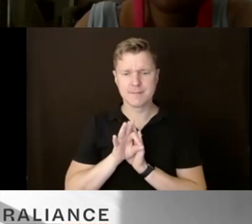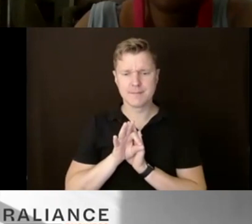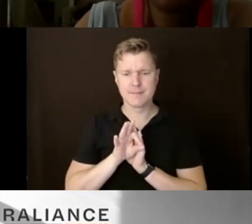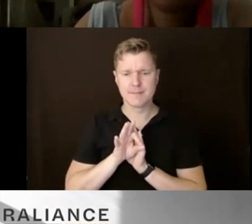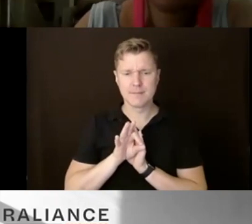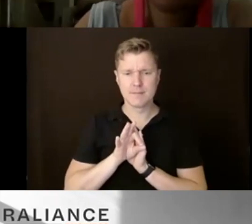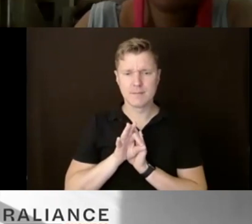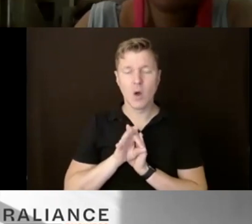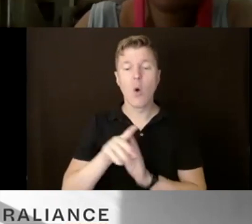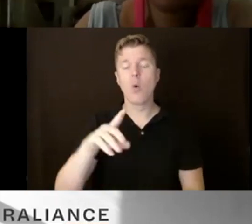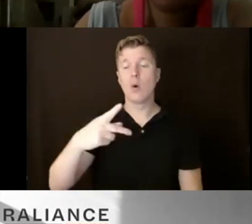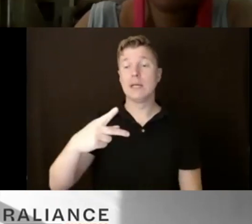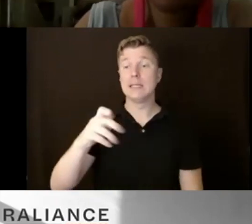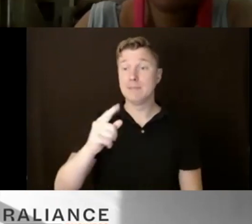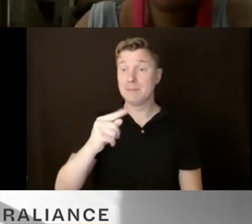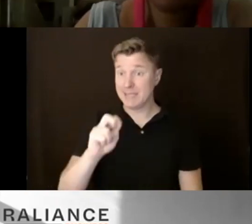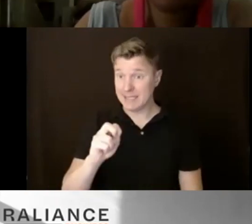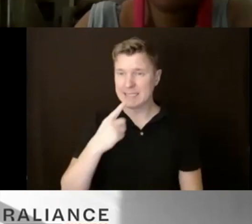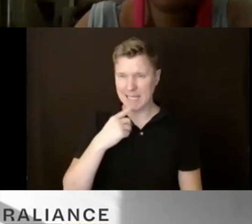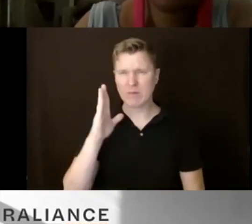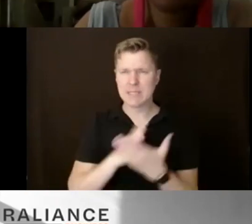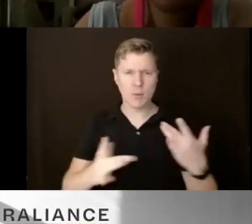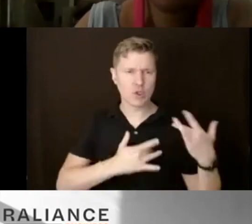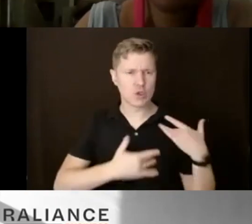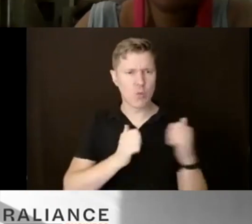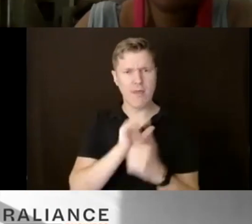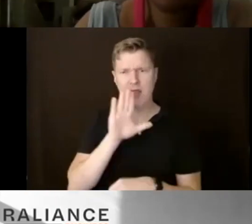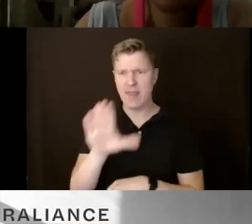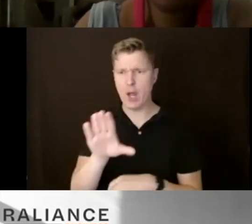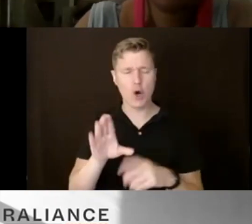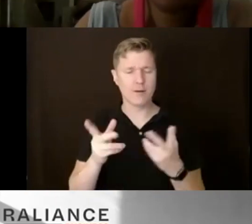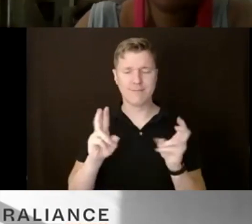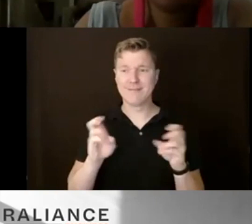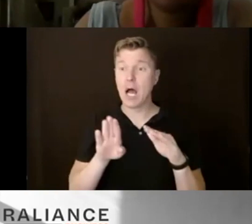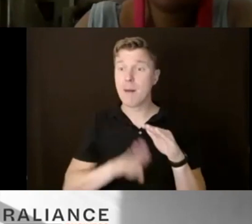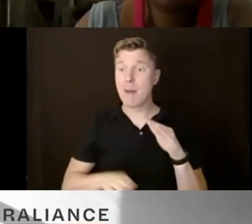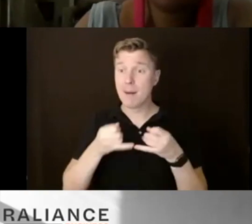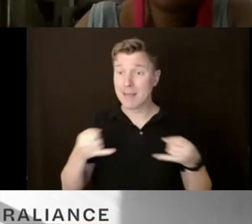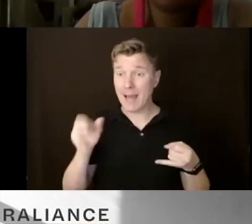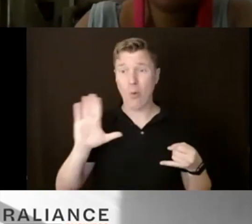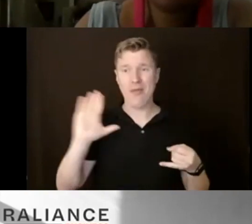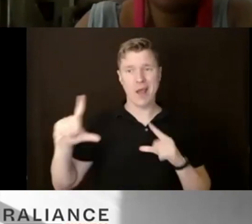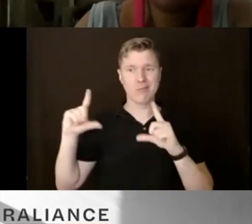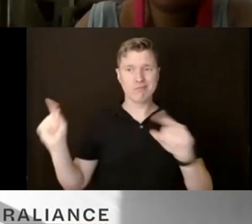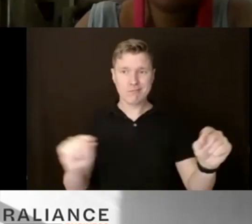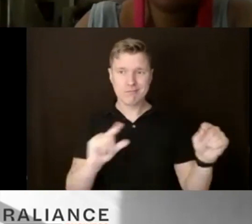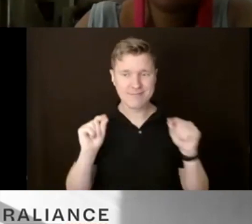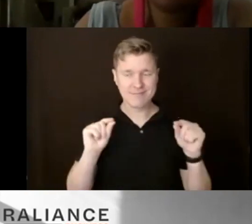Harpreet said that they're more concerned about their bottom line and reputation, and I feel like that's pretty